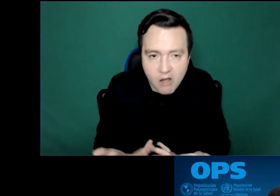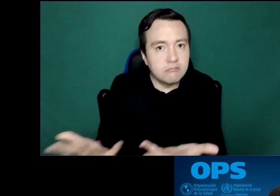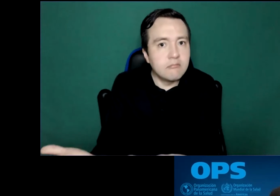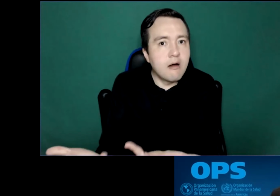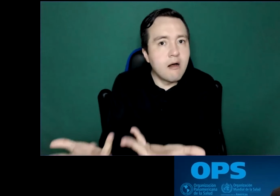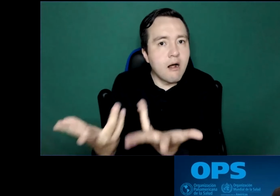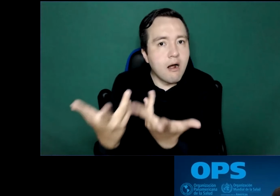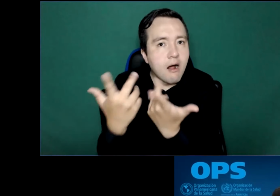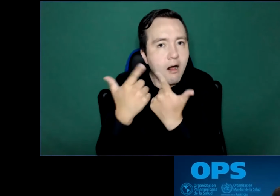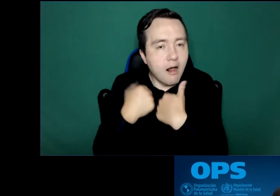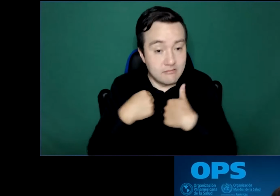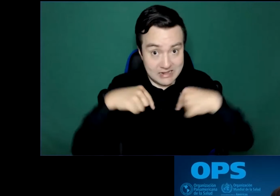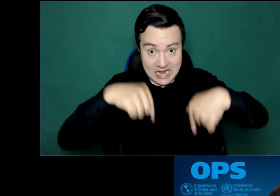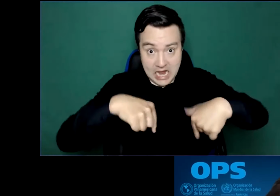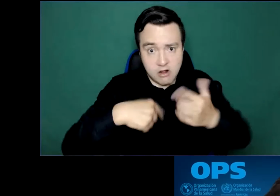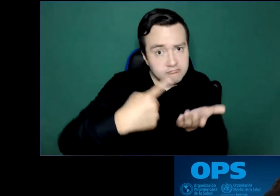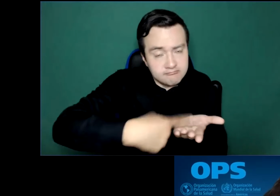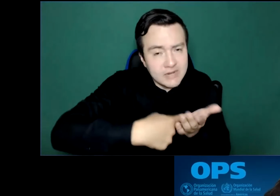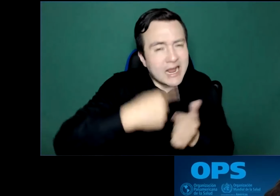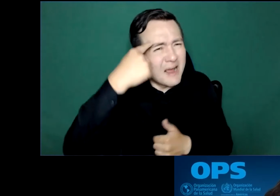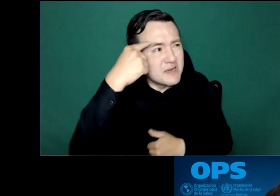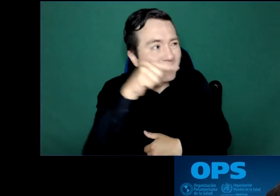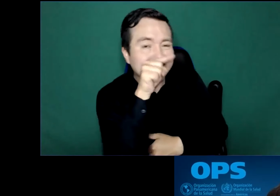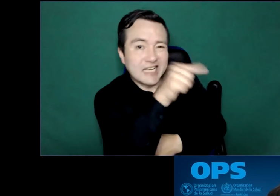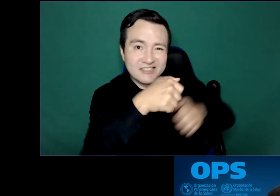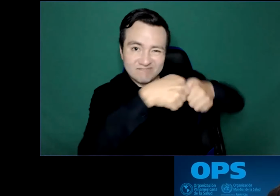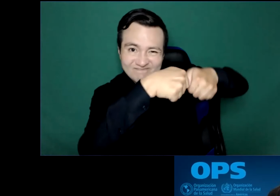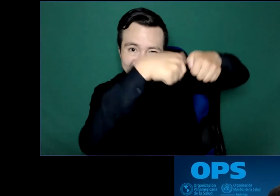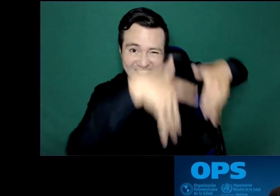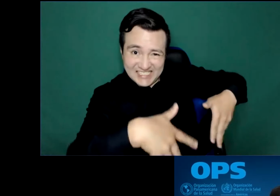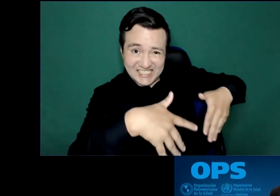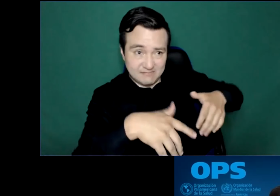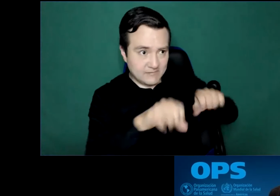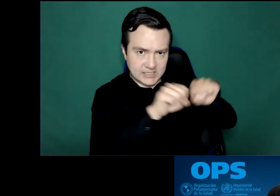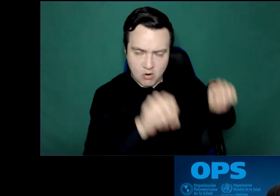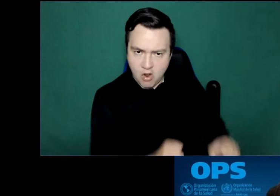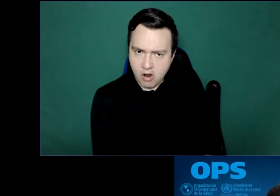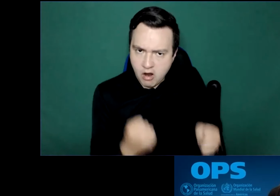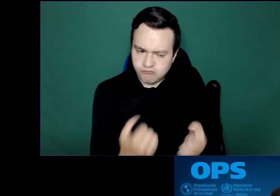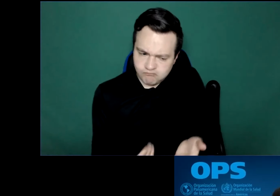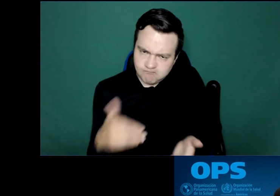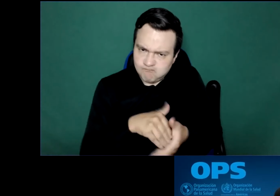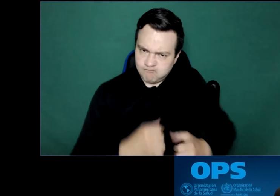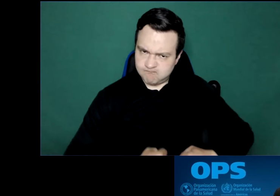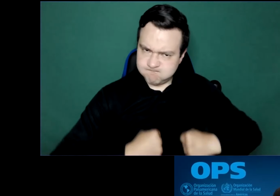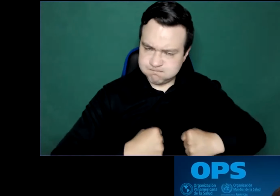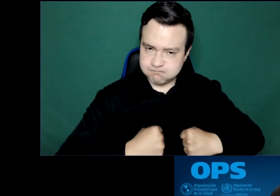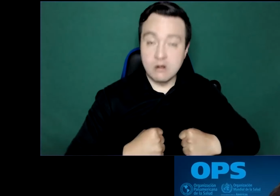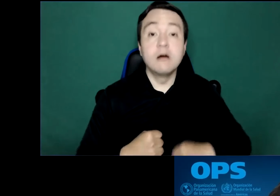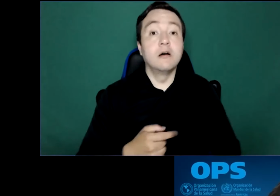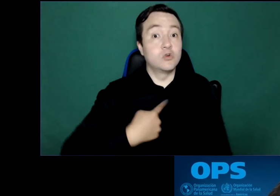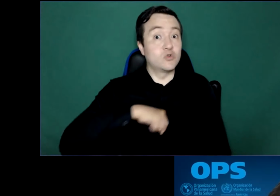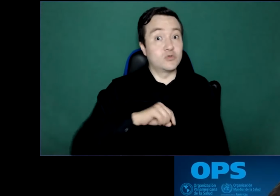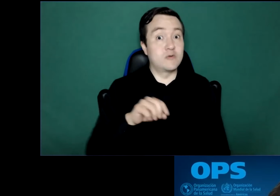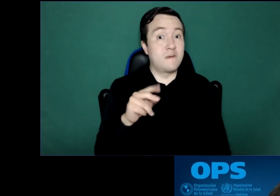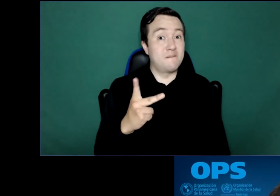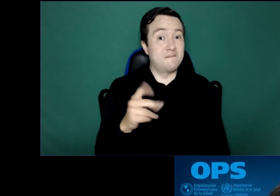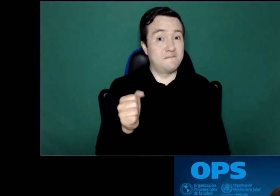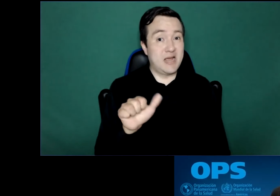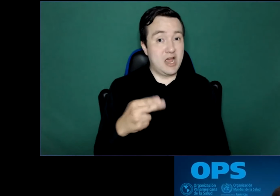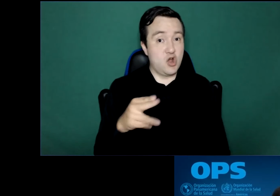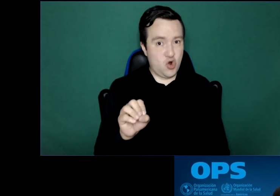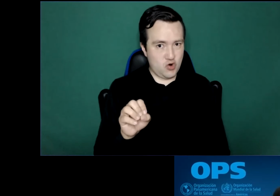COVID-19. PAHO is preparing at this point a policy document for our member states on resilient health systems